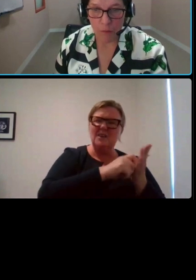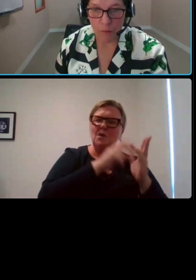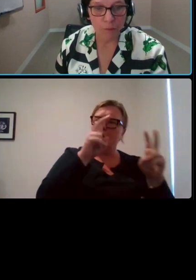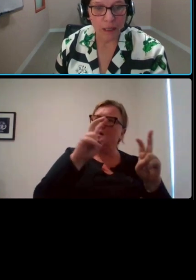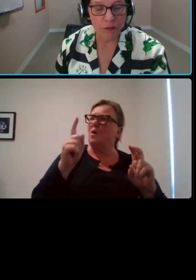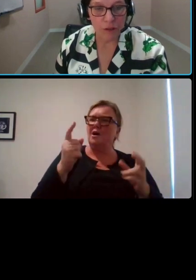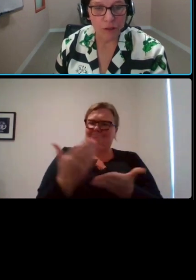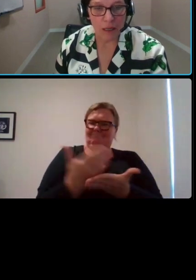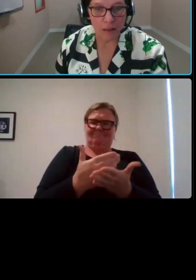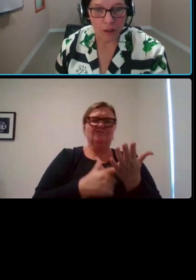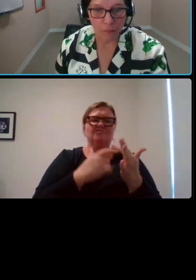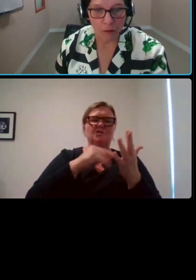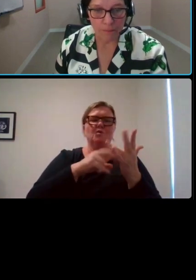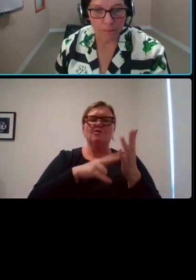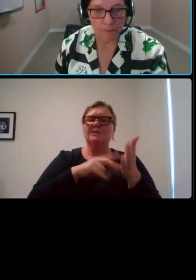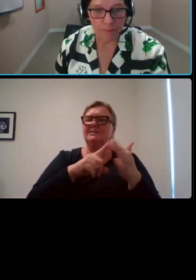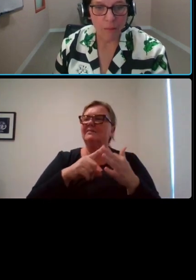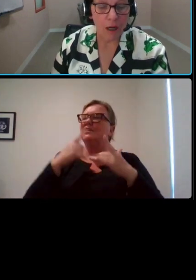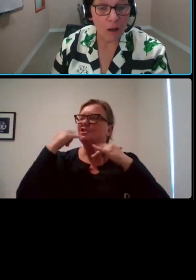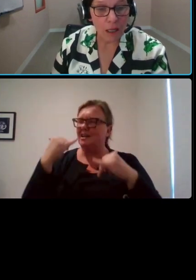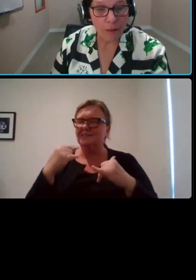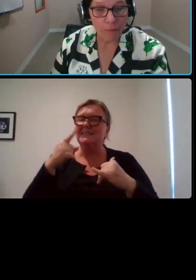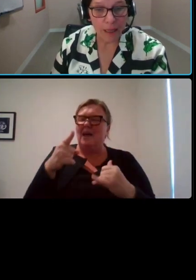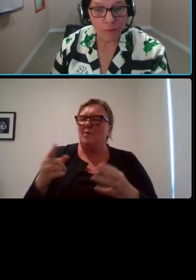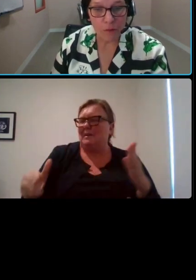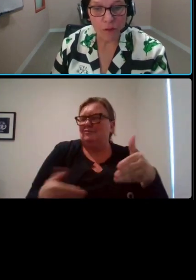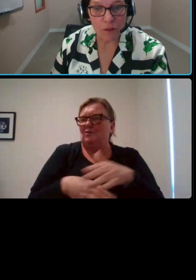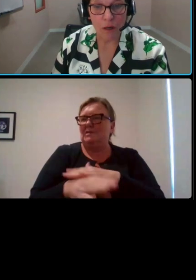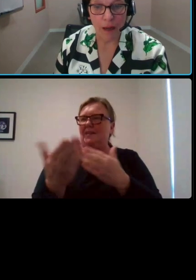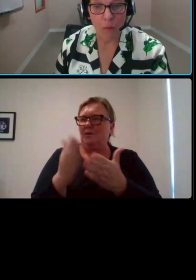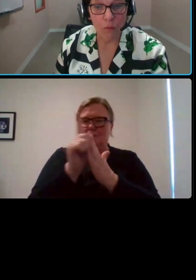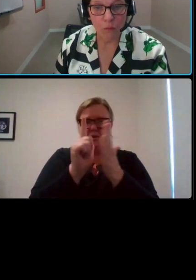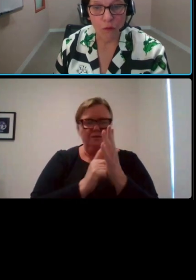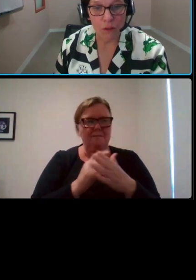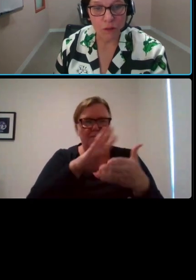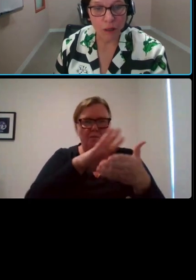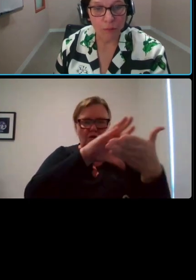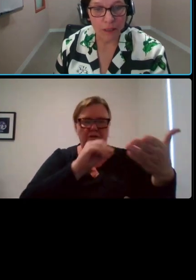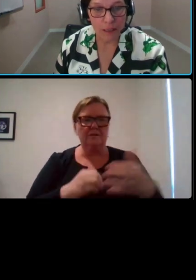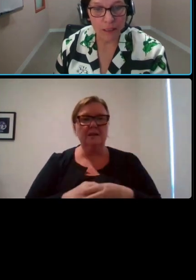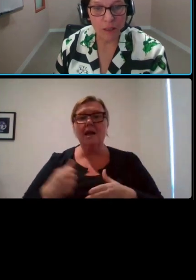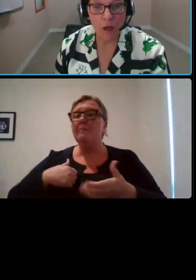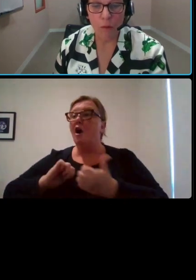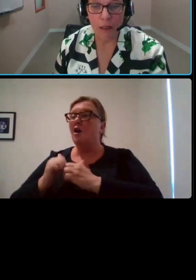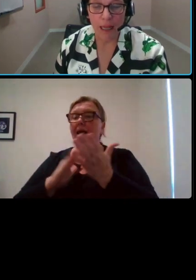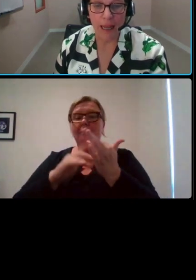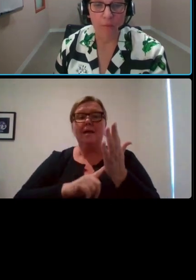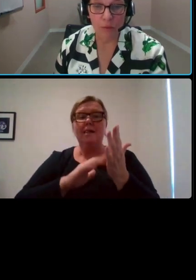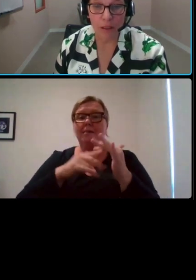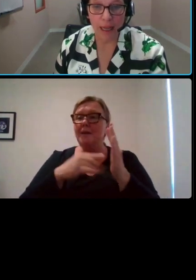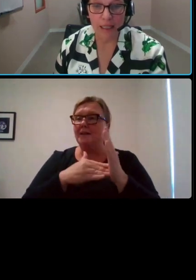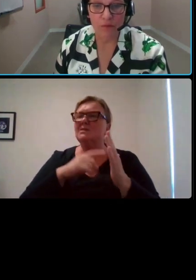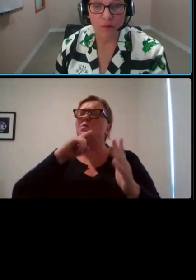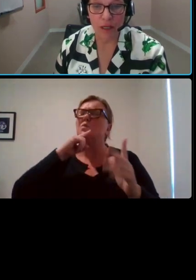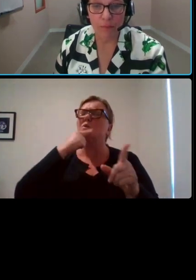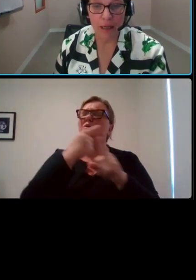justice, which will be introduced under the new model. My colleague Mel Metz will also talk about the whistleblower protections,